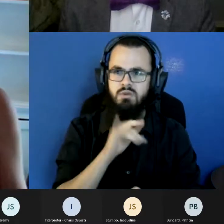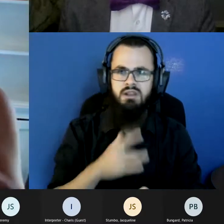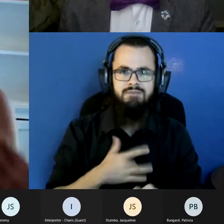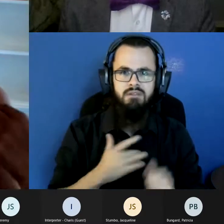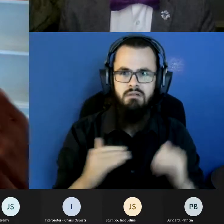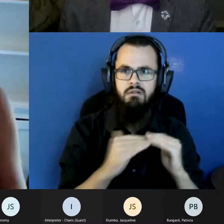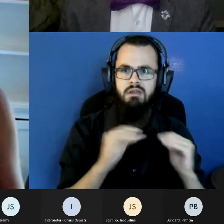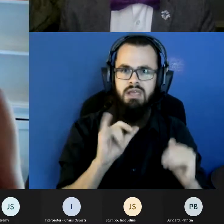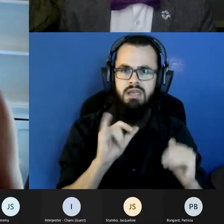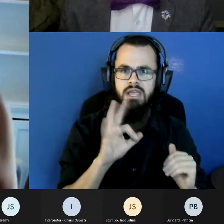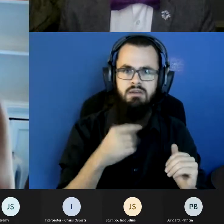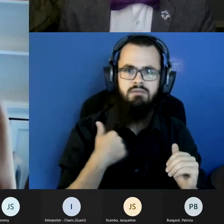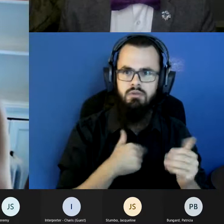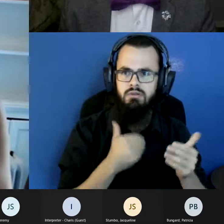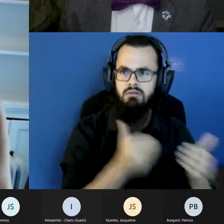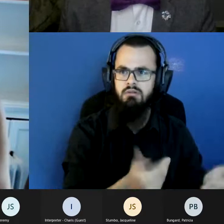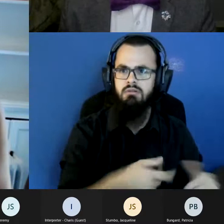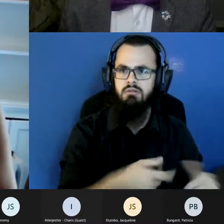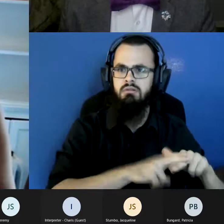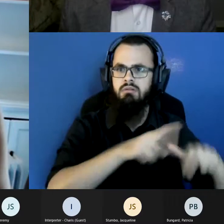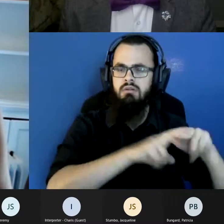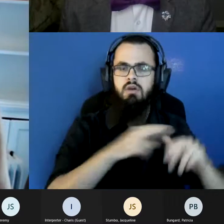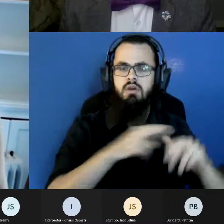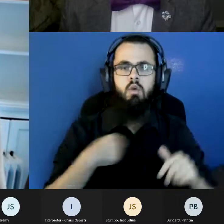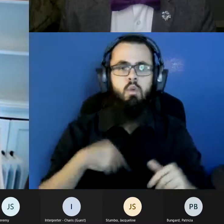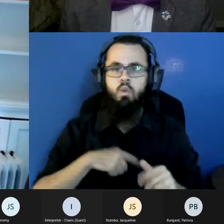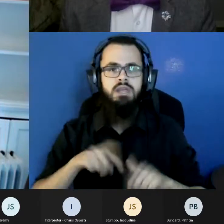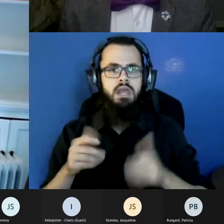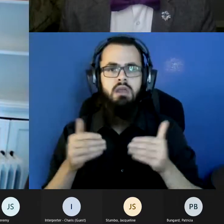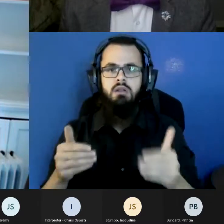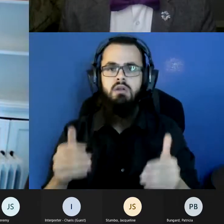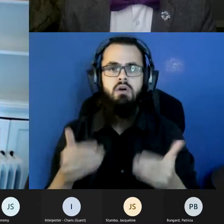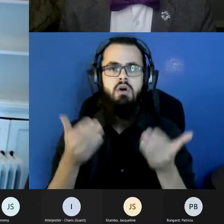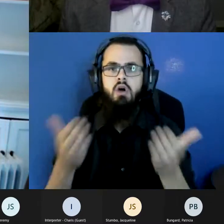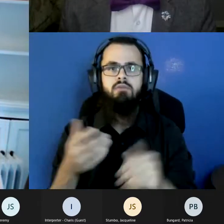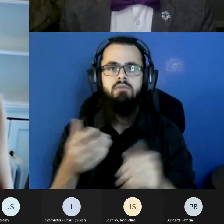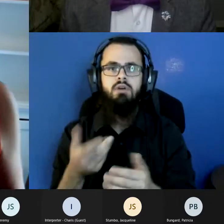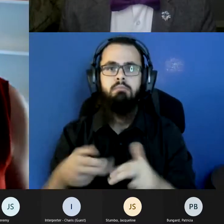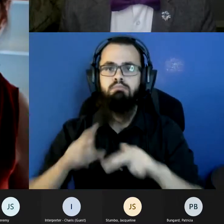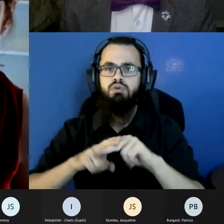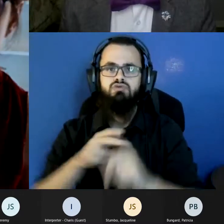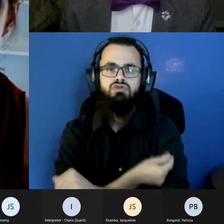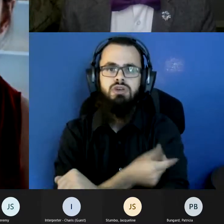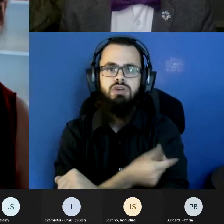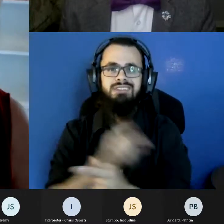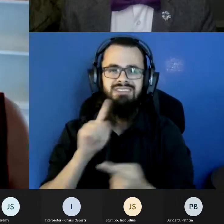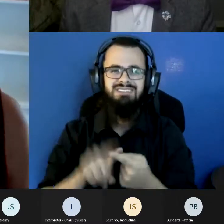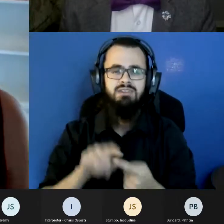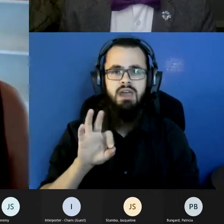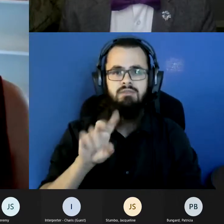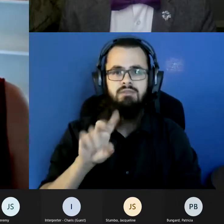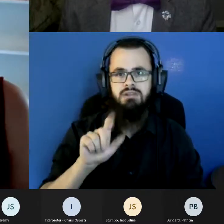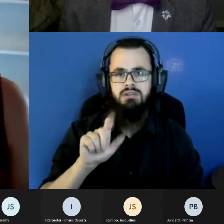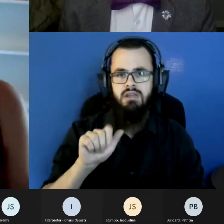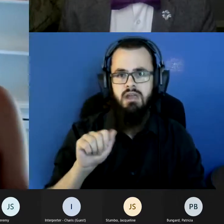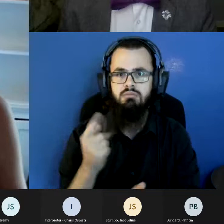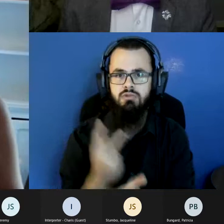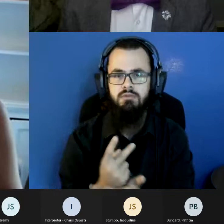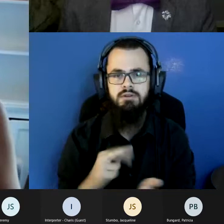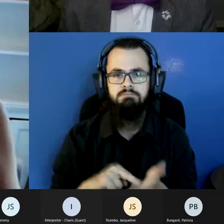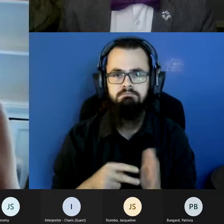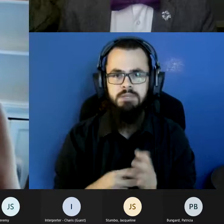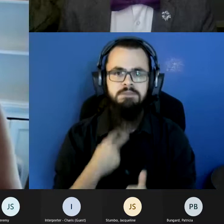approve it. We can't do that until it's approved to do so. The FDA hasn't approved the booster shots yet. So